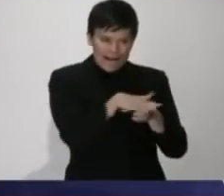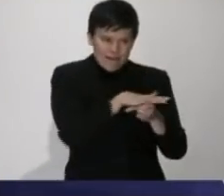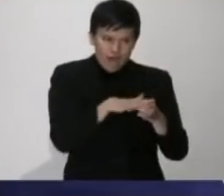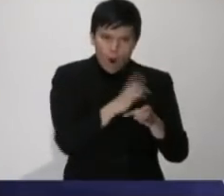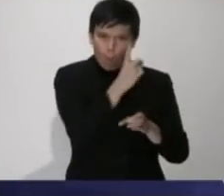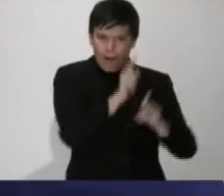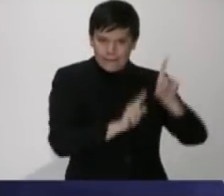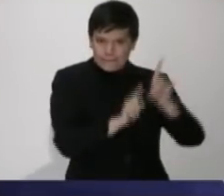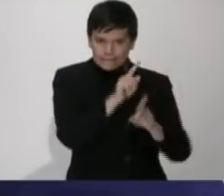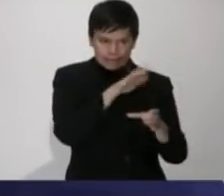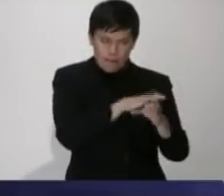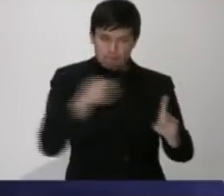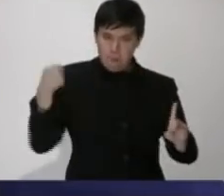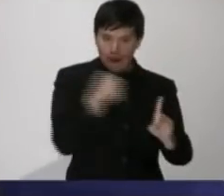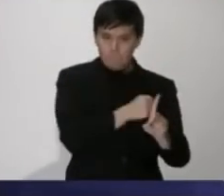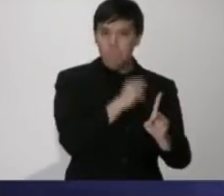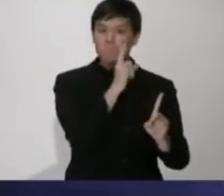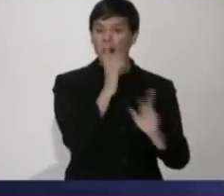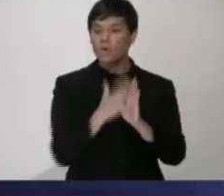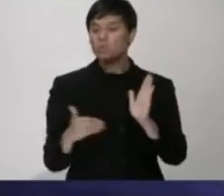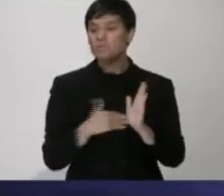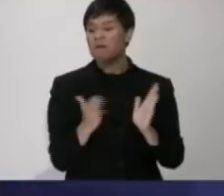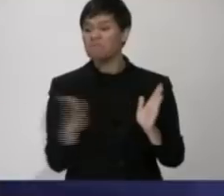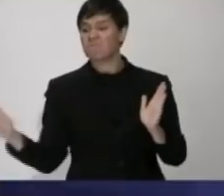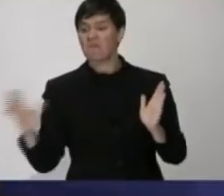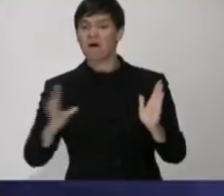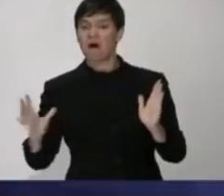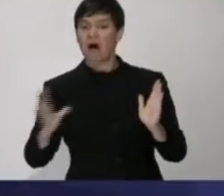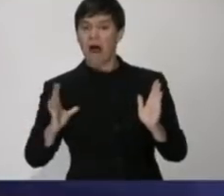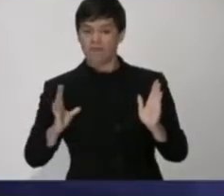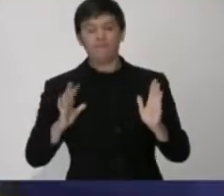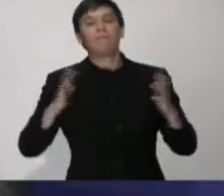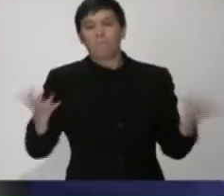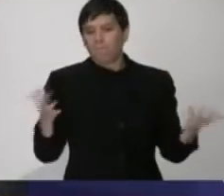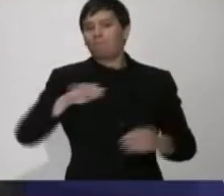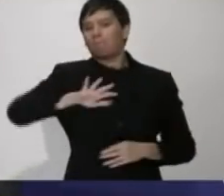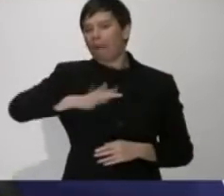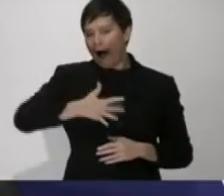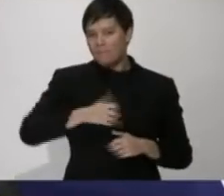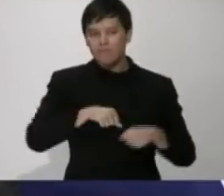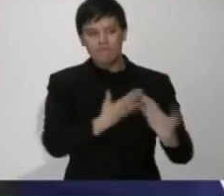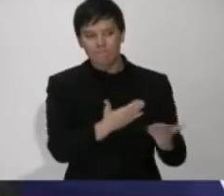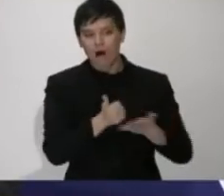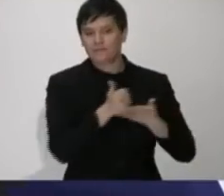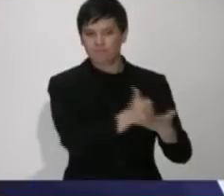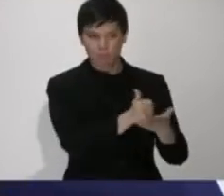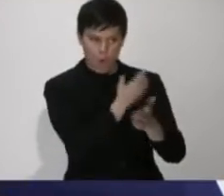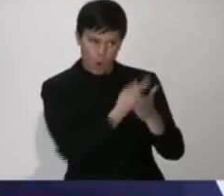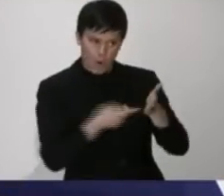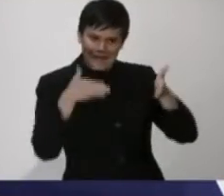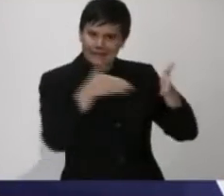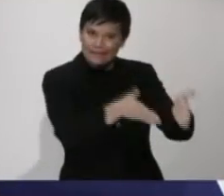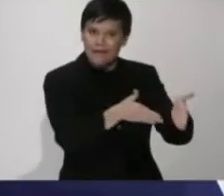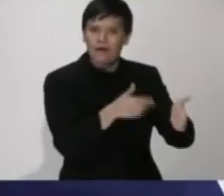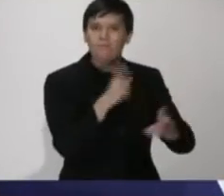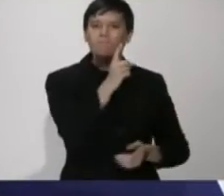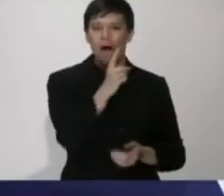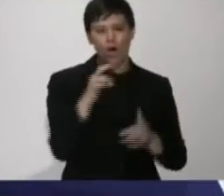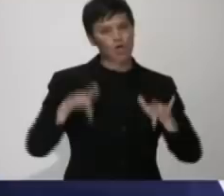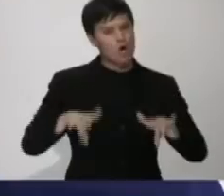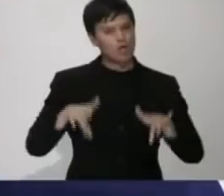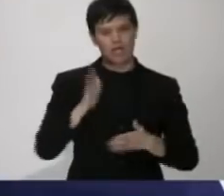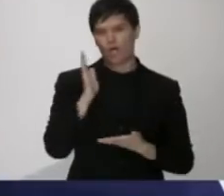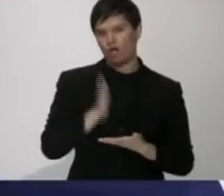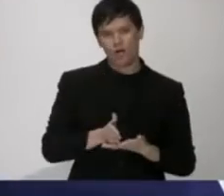administratively, it would have been very difficult to have got this up and running. I should have said, and it is in the media release, that applications for the